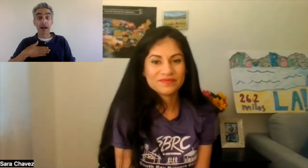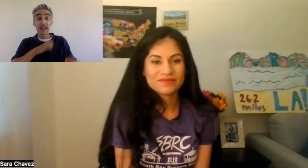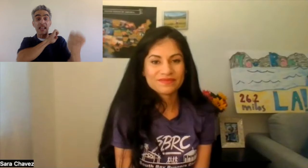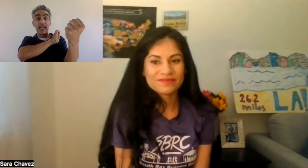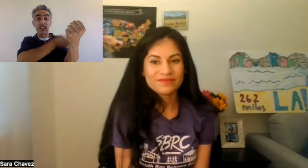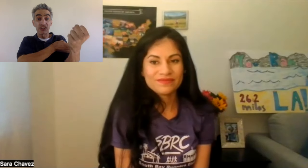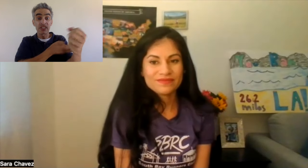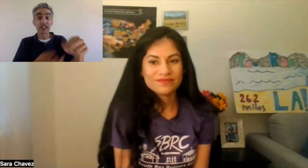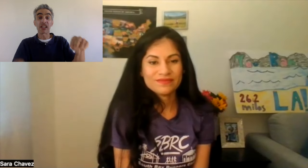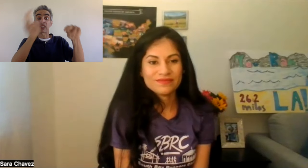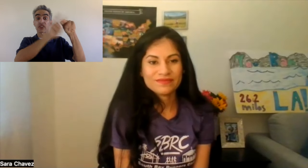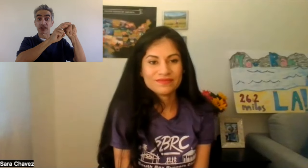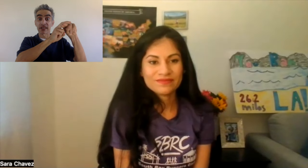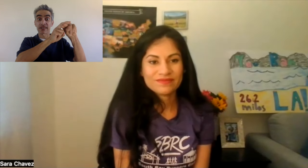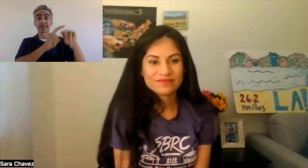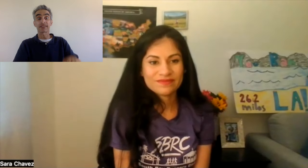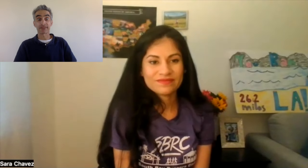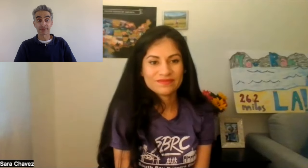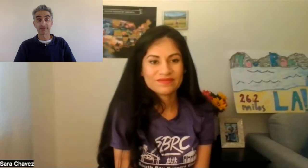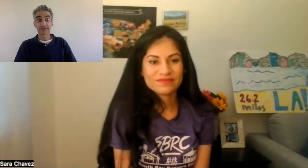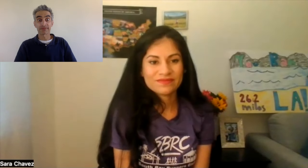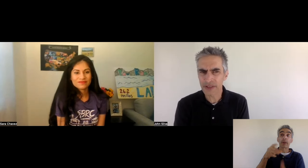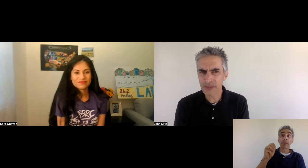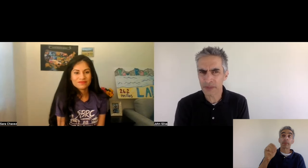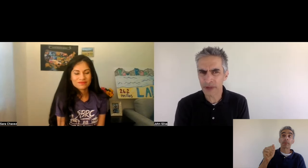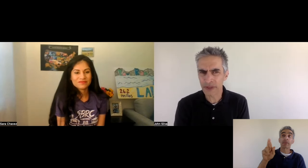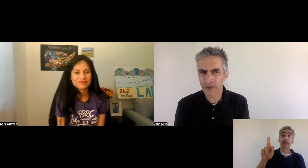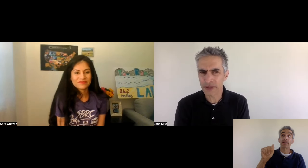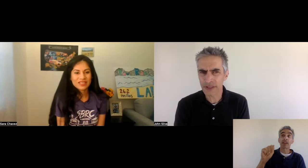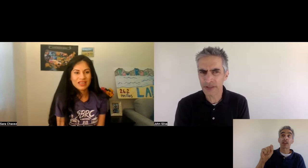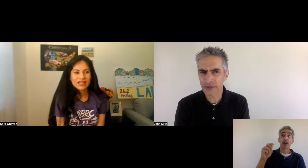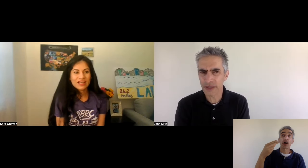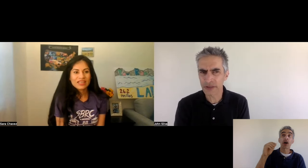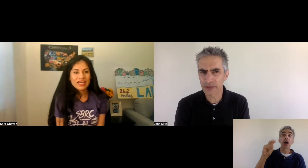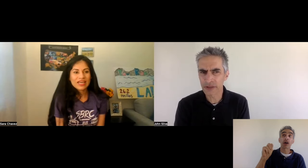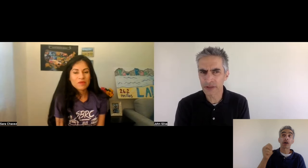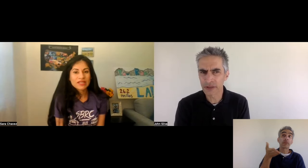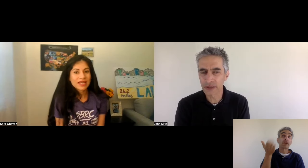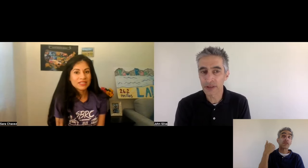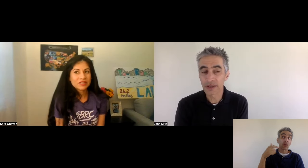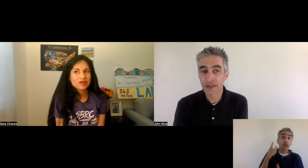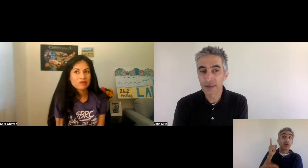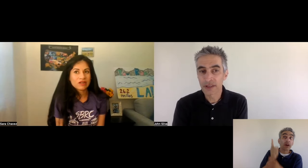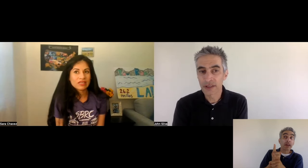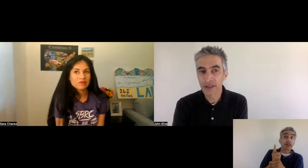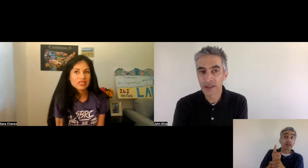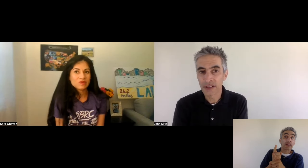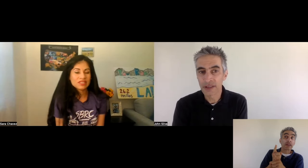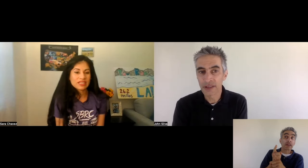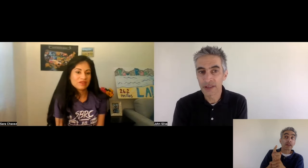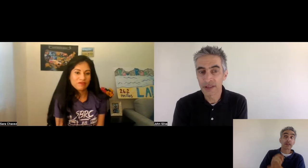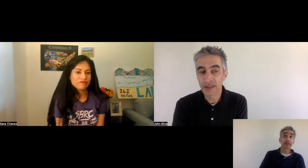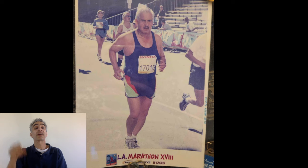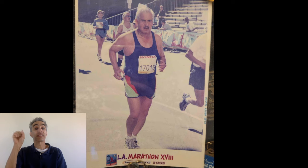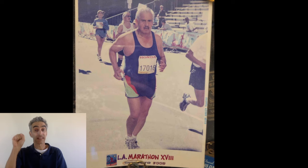understand that I heard that, is it your dad that used to be a marathon runner? Is that right? Or yeah, my dad started running when he